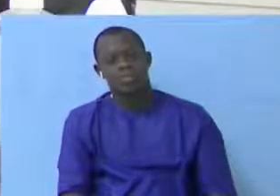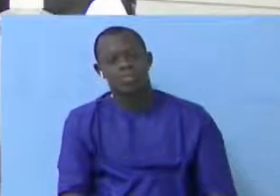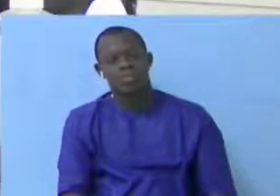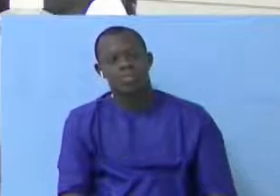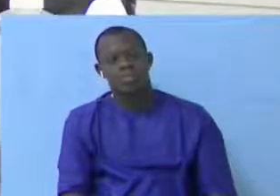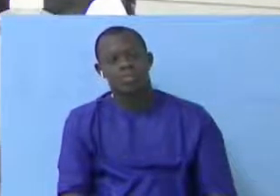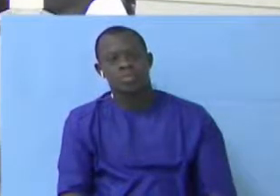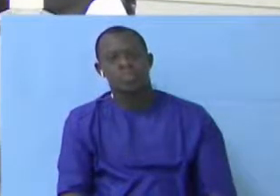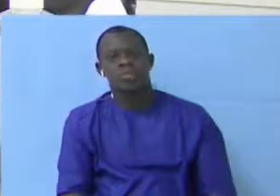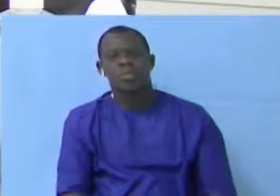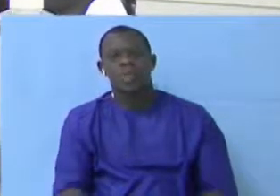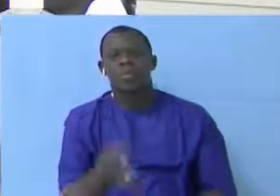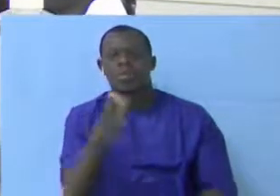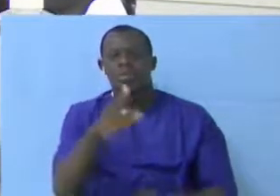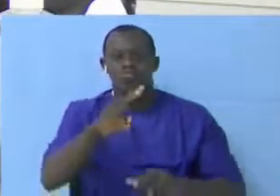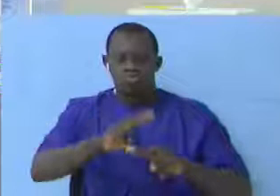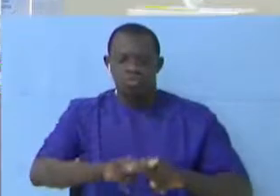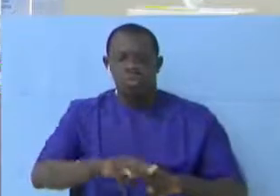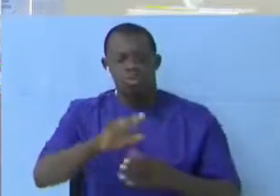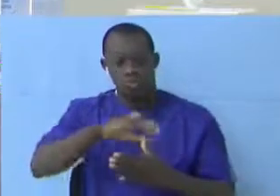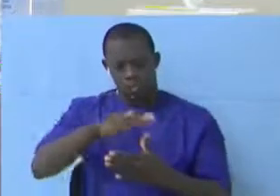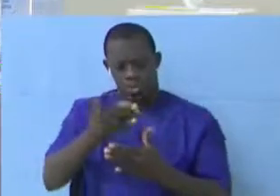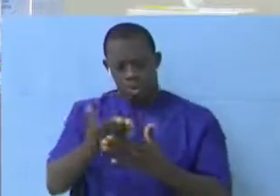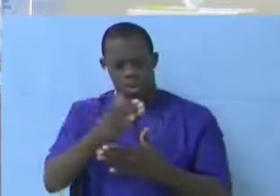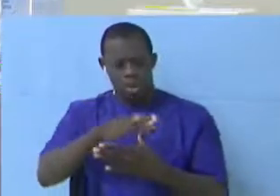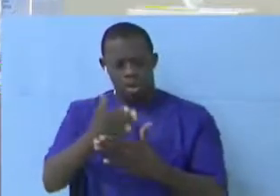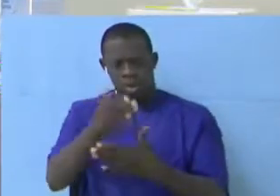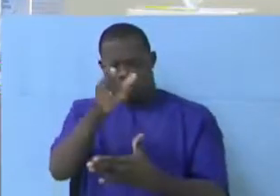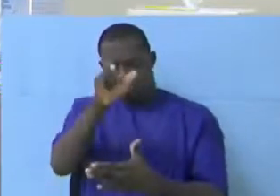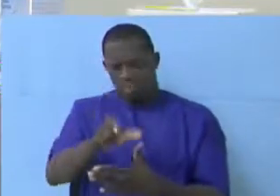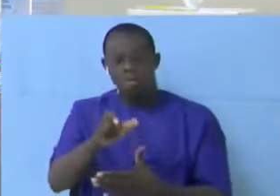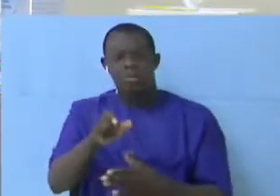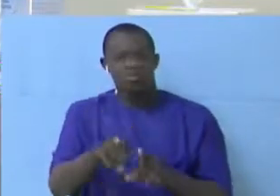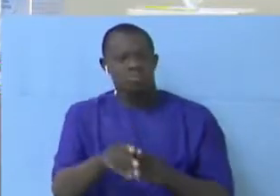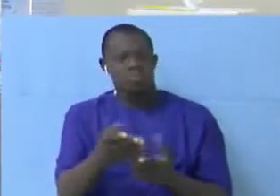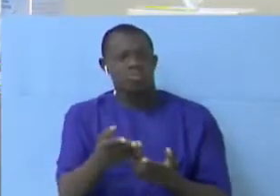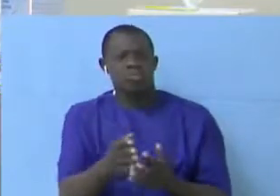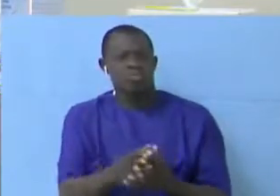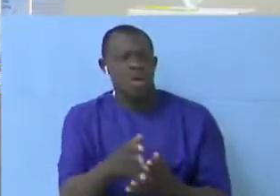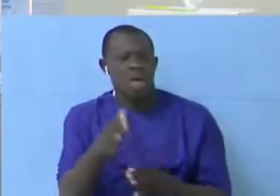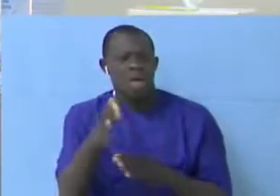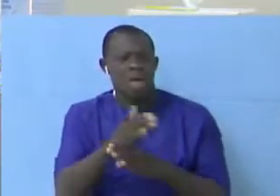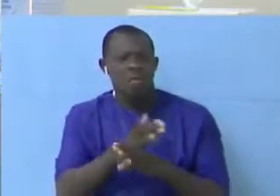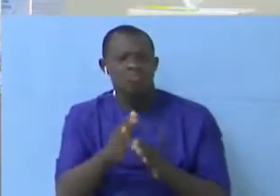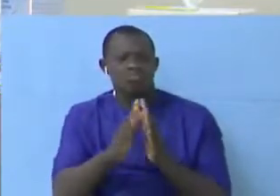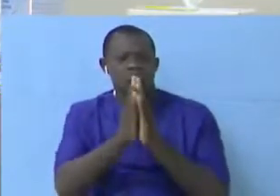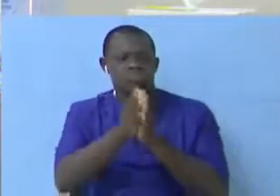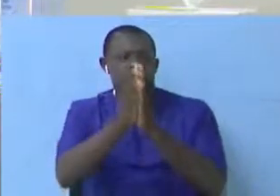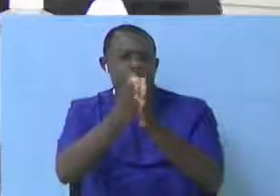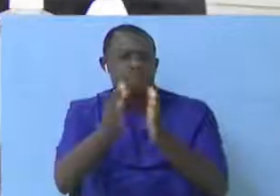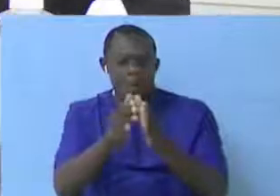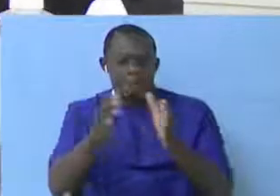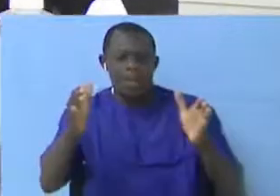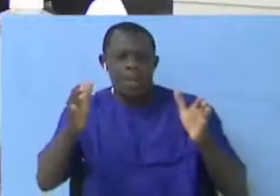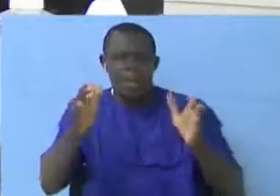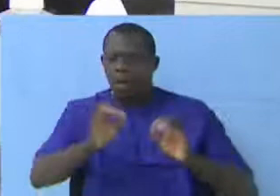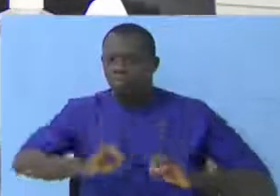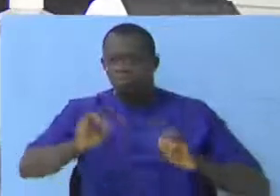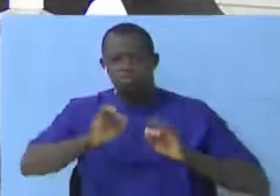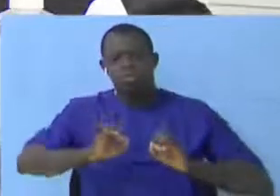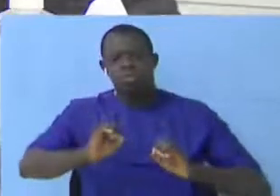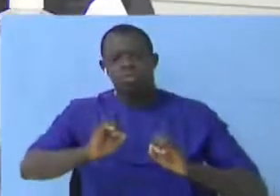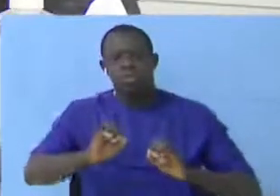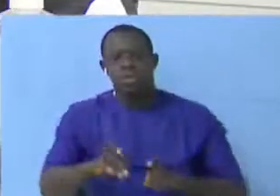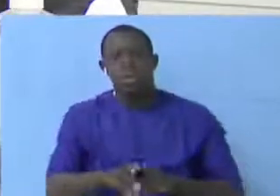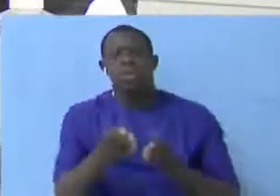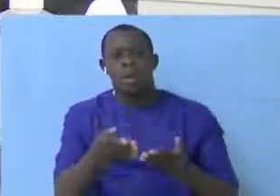Sandwich, if you like. But don't you left and for the You know, the board was not very big. So